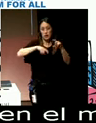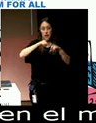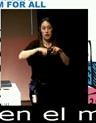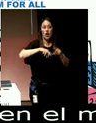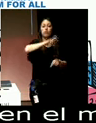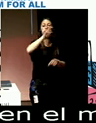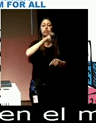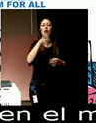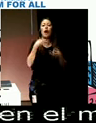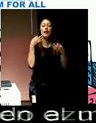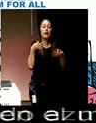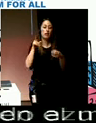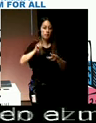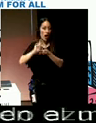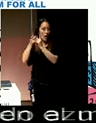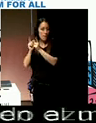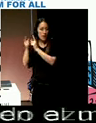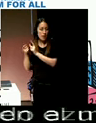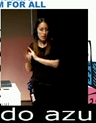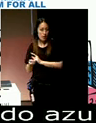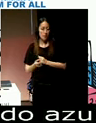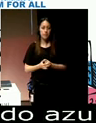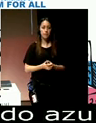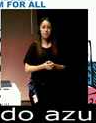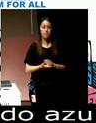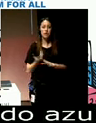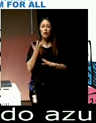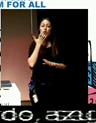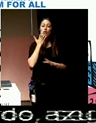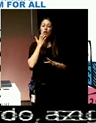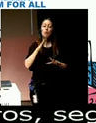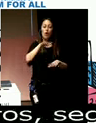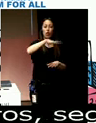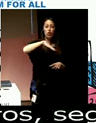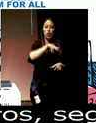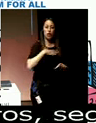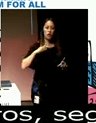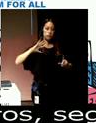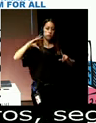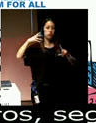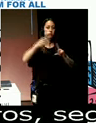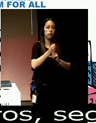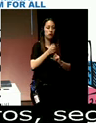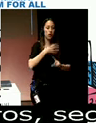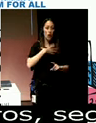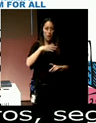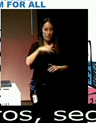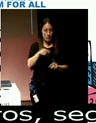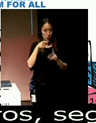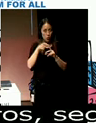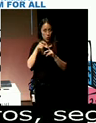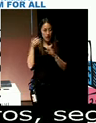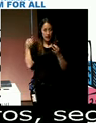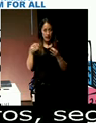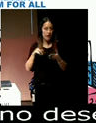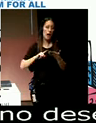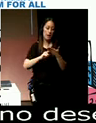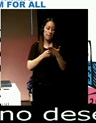To find a location, a user can use the map available on the homepage or a search